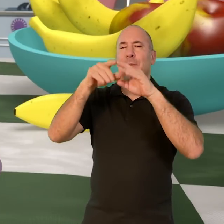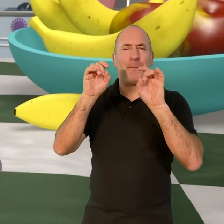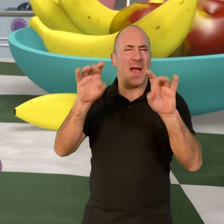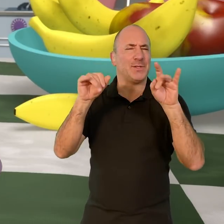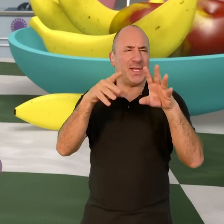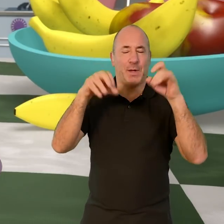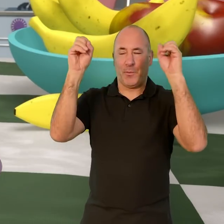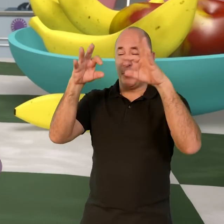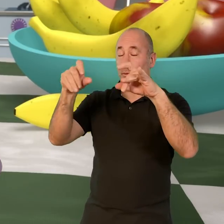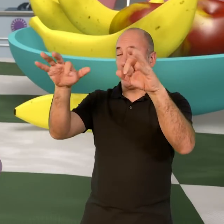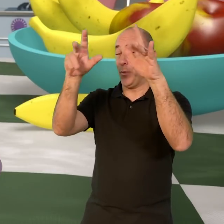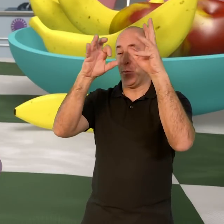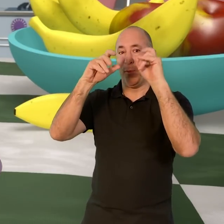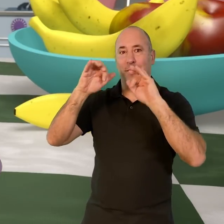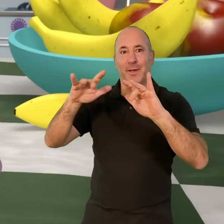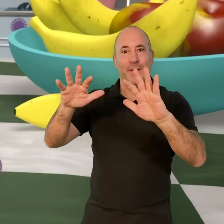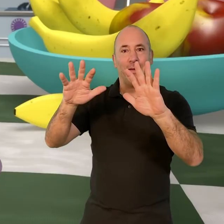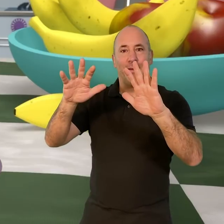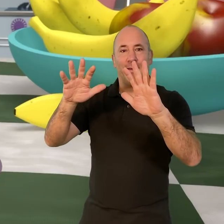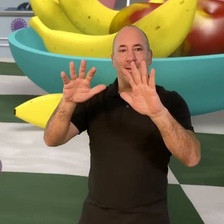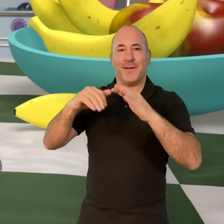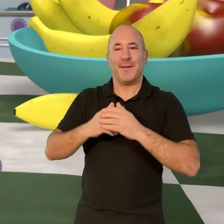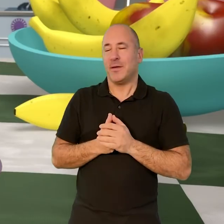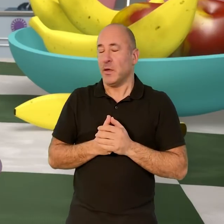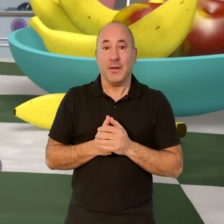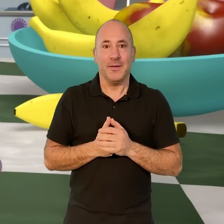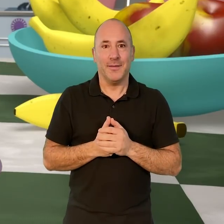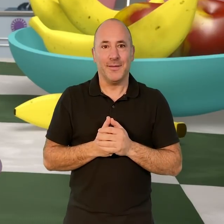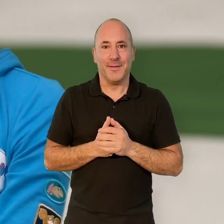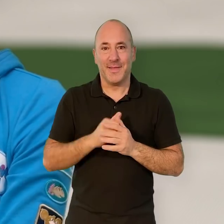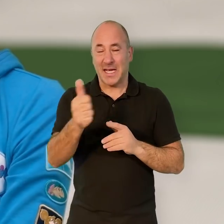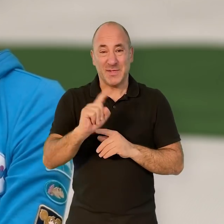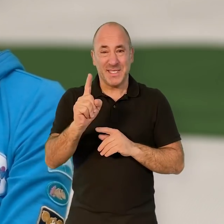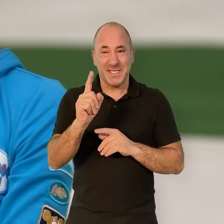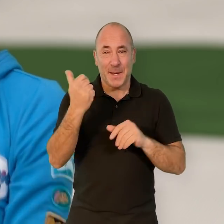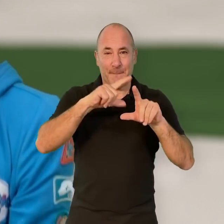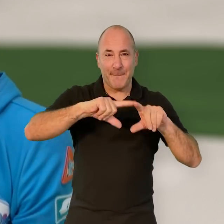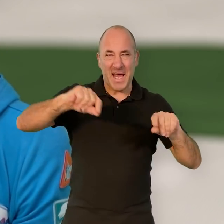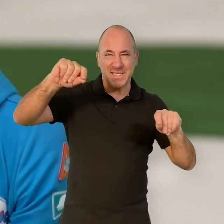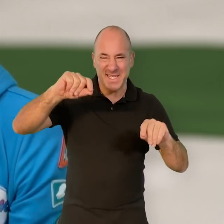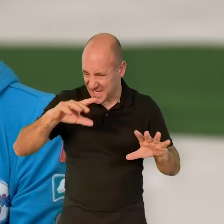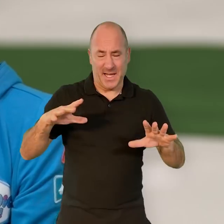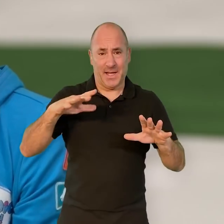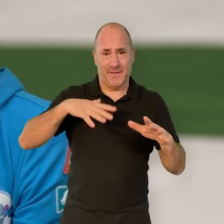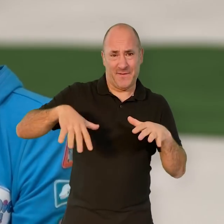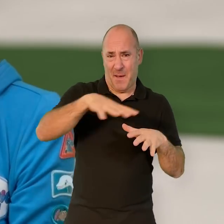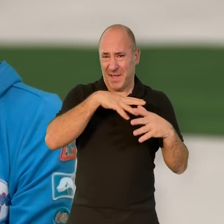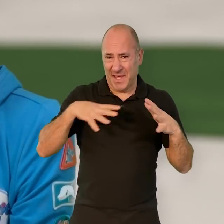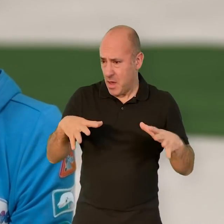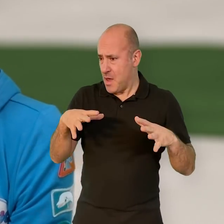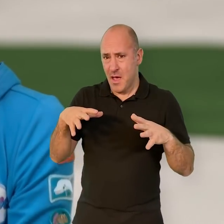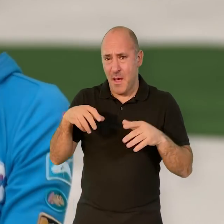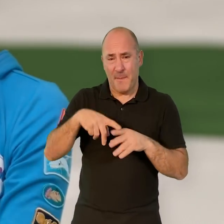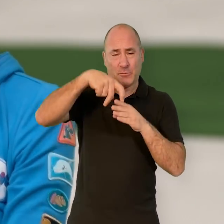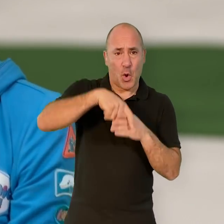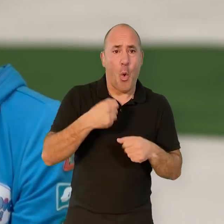that lovely sparkly stuff that does the magic. And bing! The next thing Betsy knows, along with